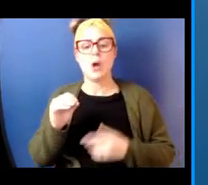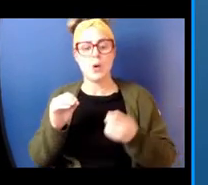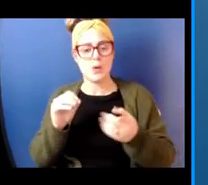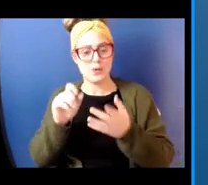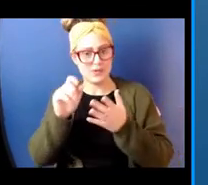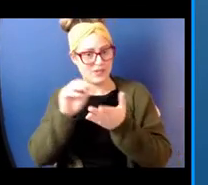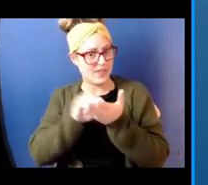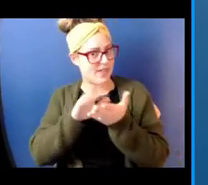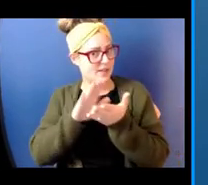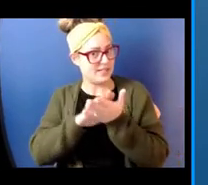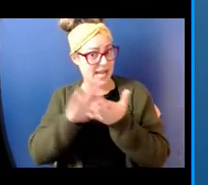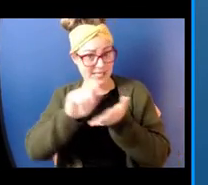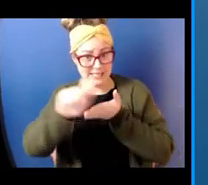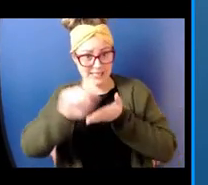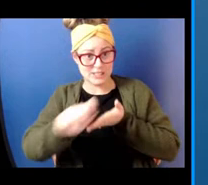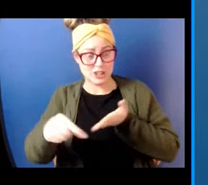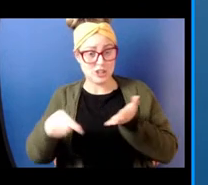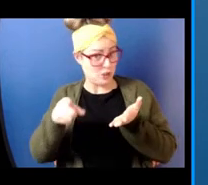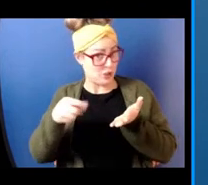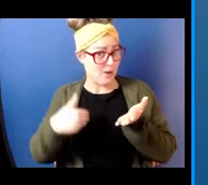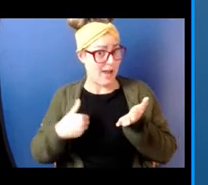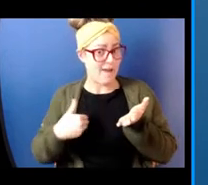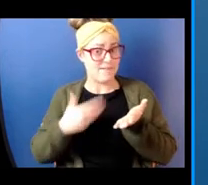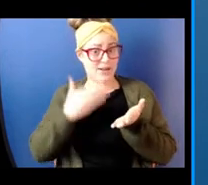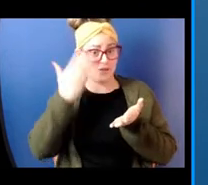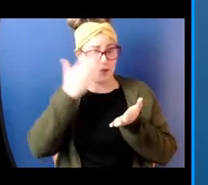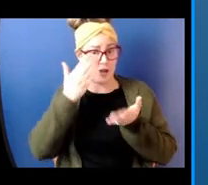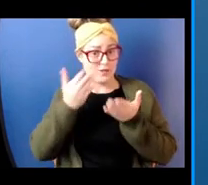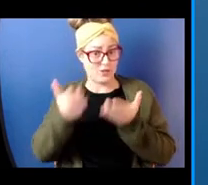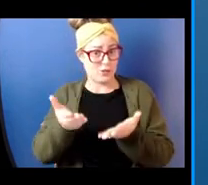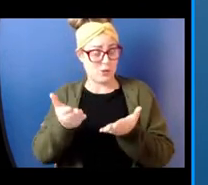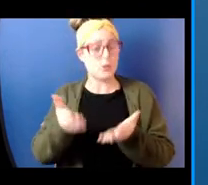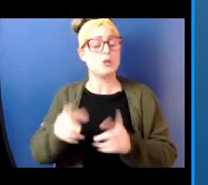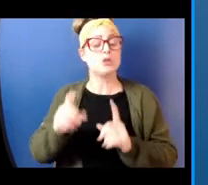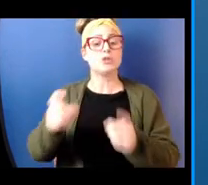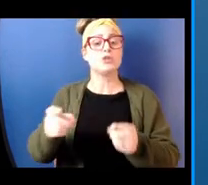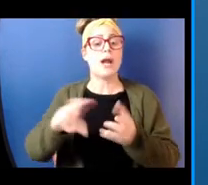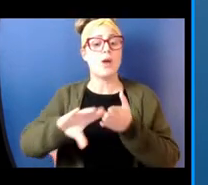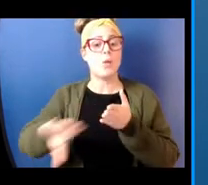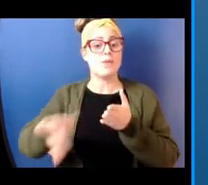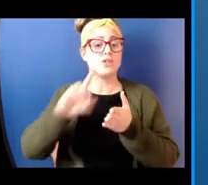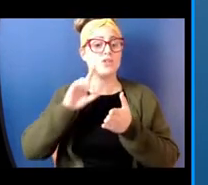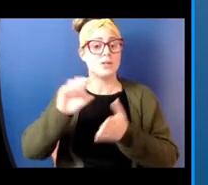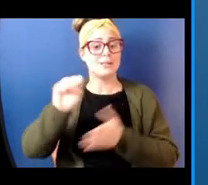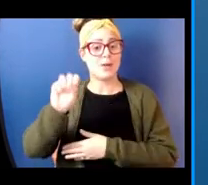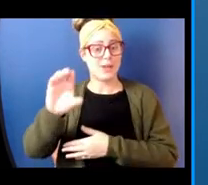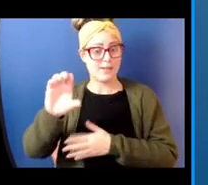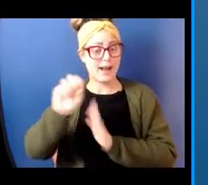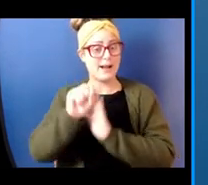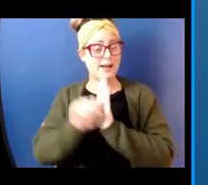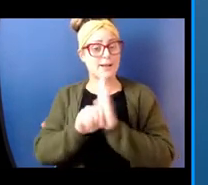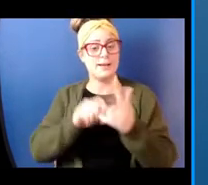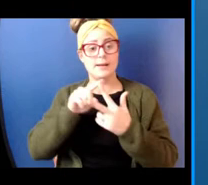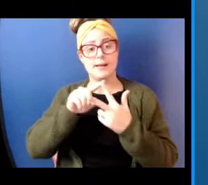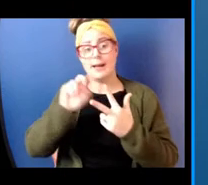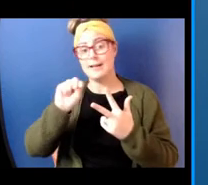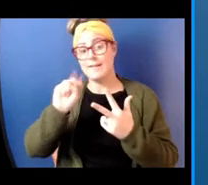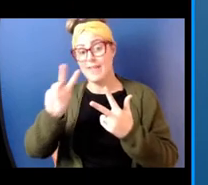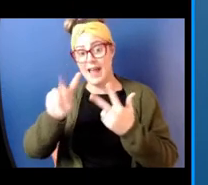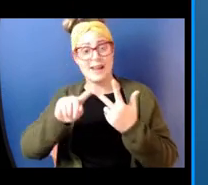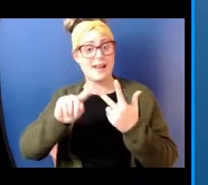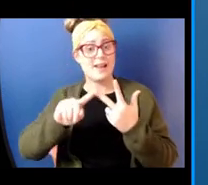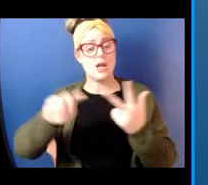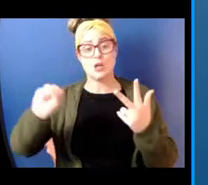front of you to Grant waivers to South Carolina Nevada New Hampshire